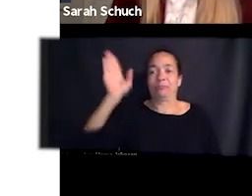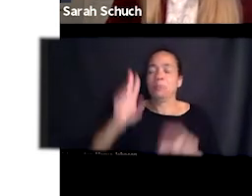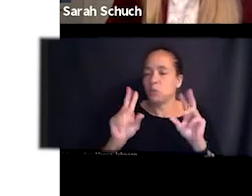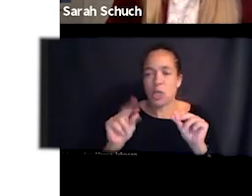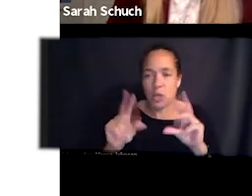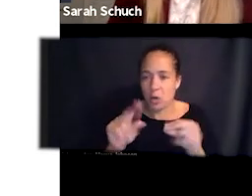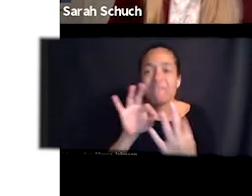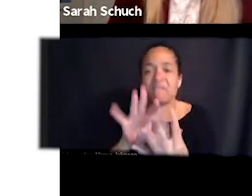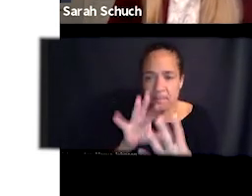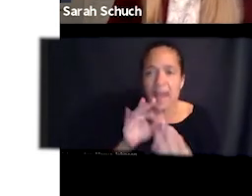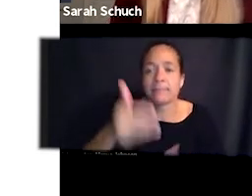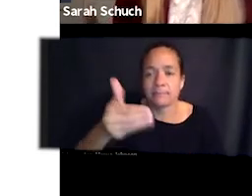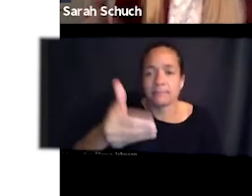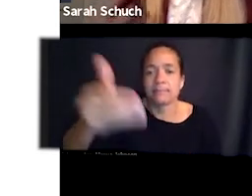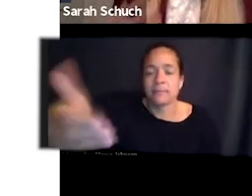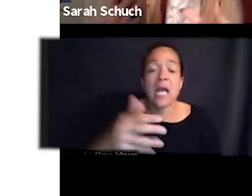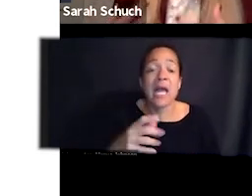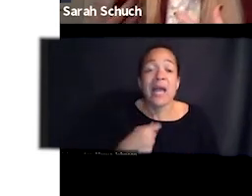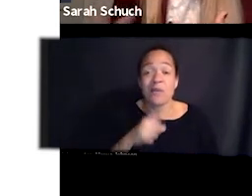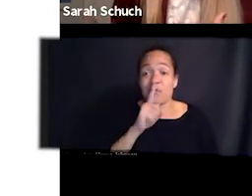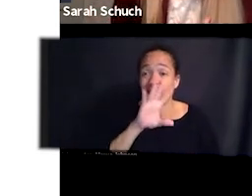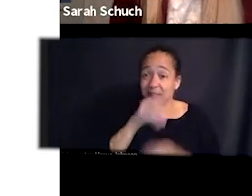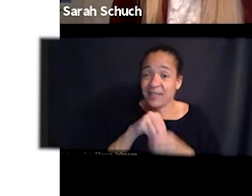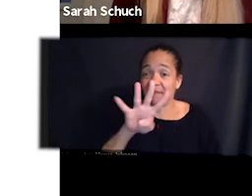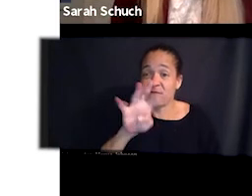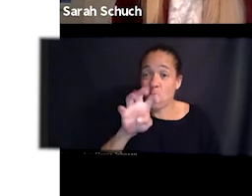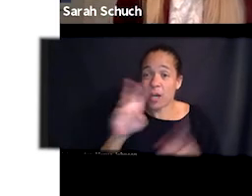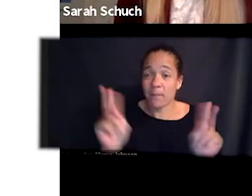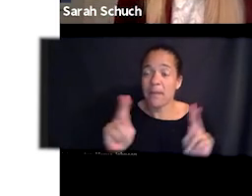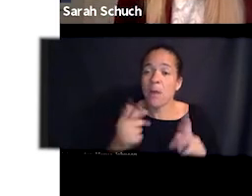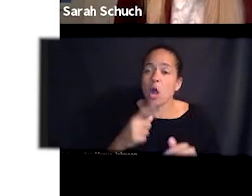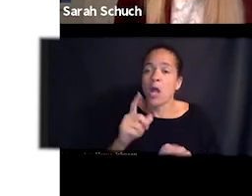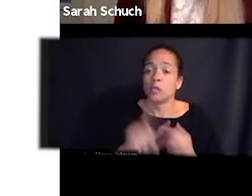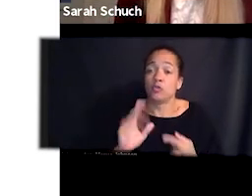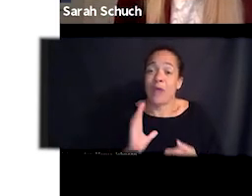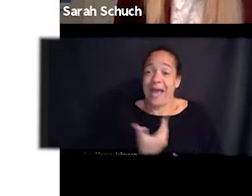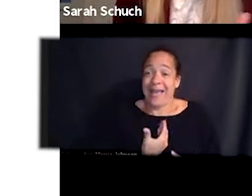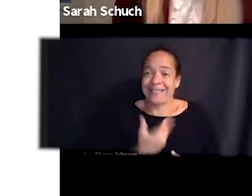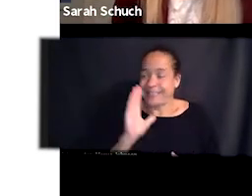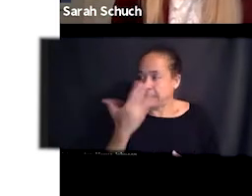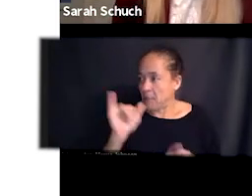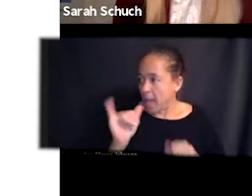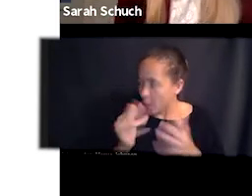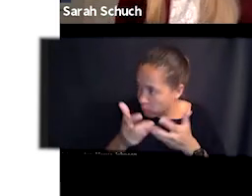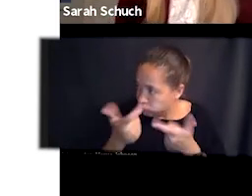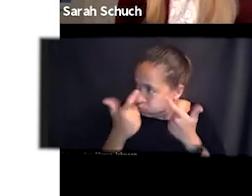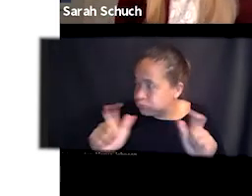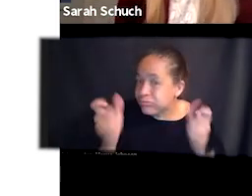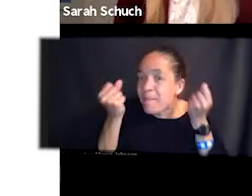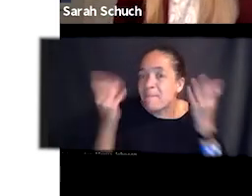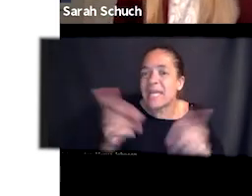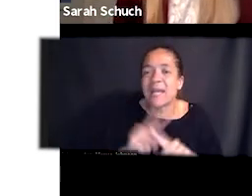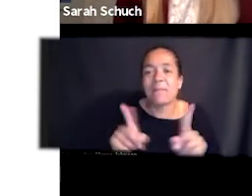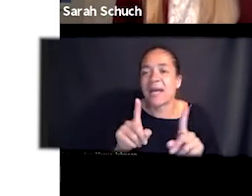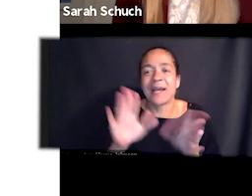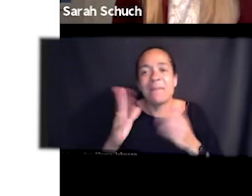over 400 participants, which to us, it seemed like we were meeting with a lot of residents, but 400 in the grand scheme of Flint's whole population is